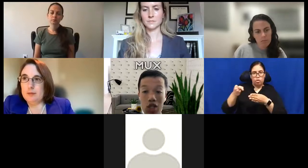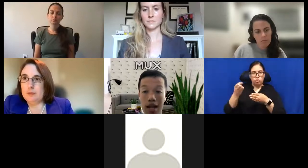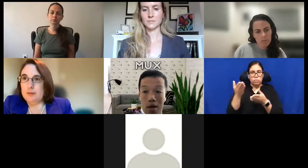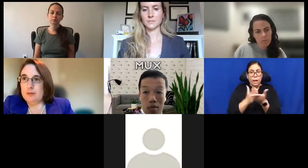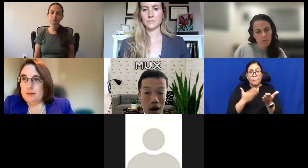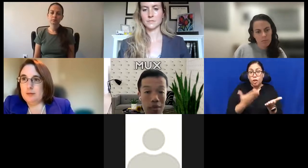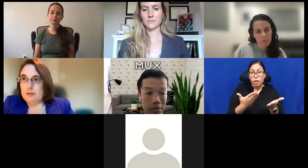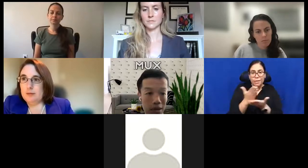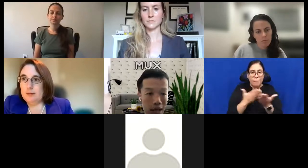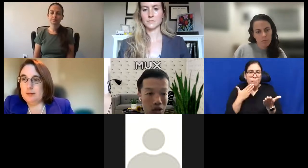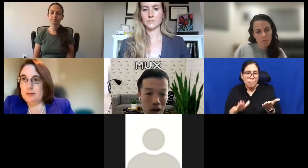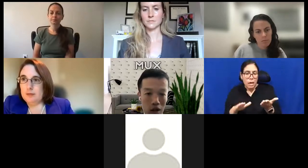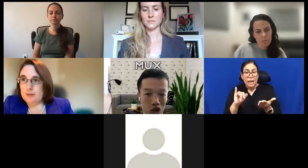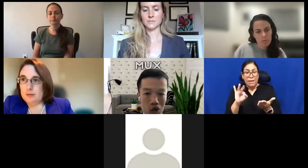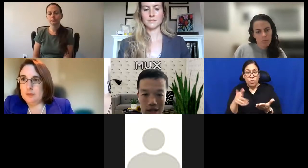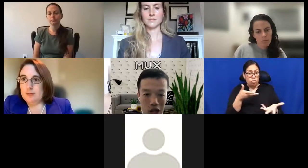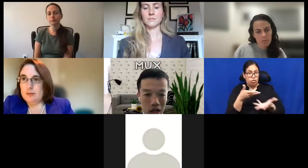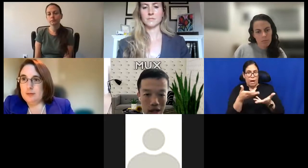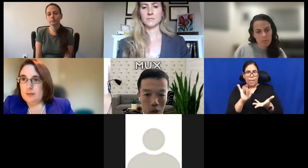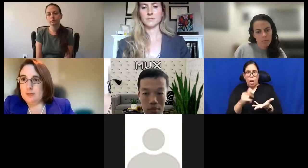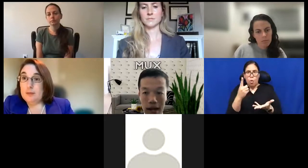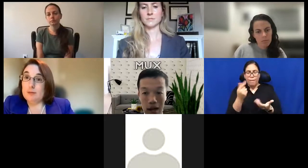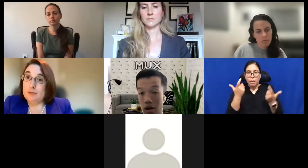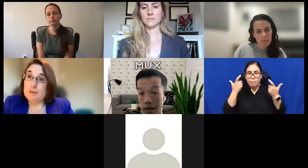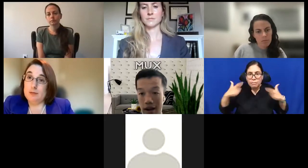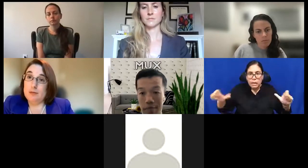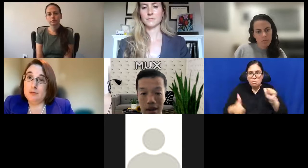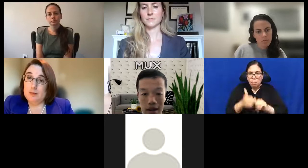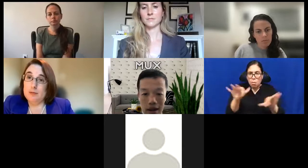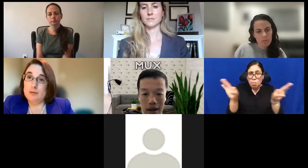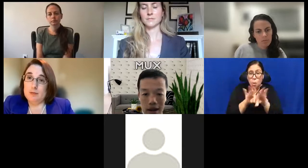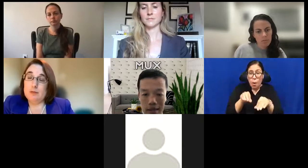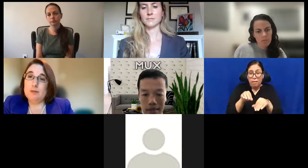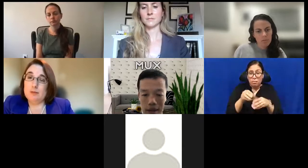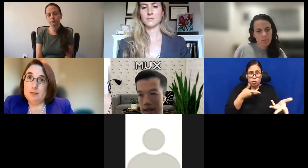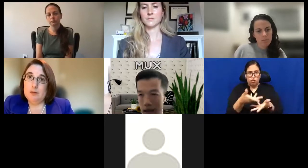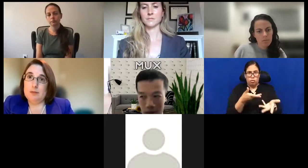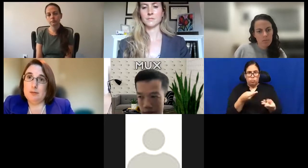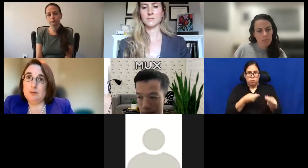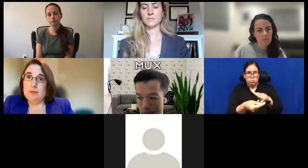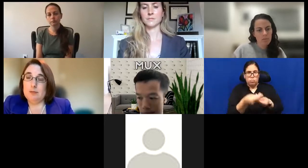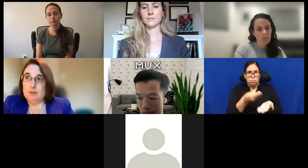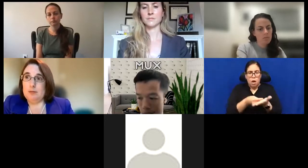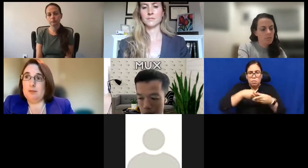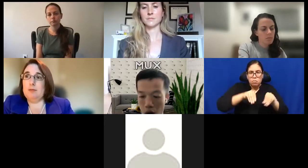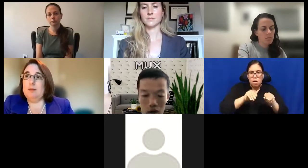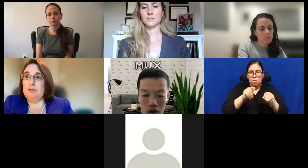a transaction that probably is one of the largest transactions that you'll make in your lifetime, maybe aside